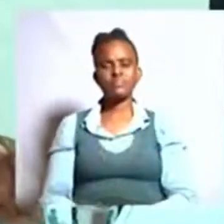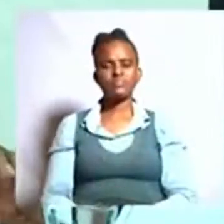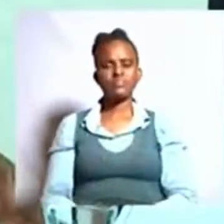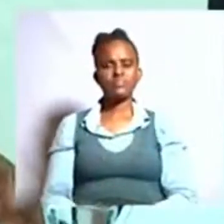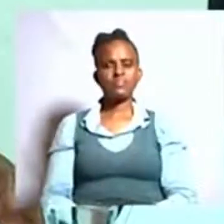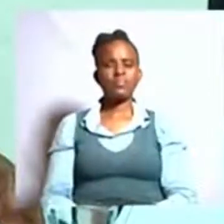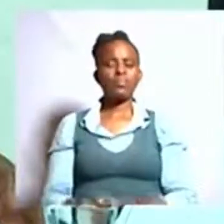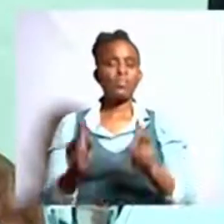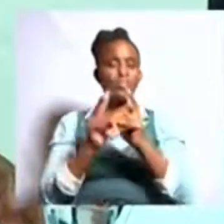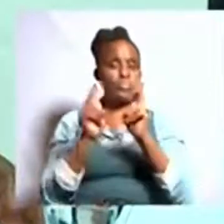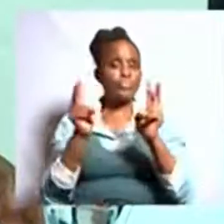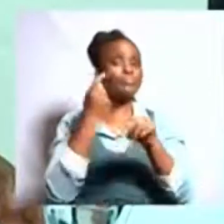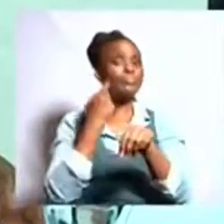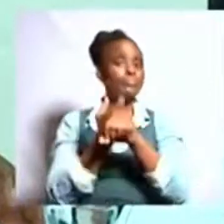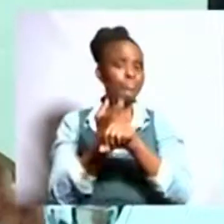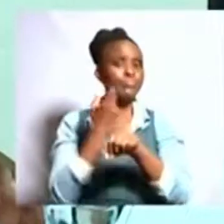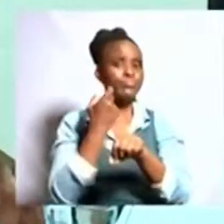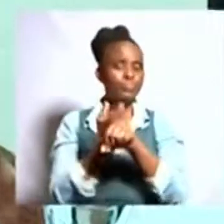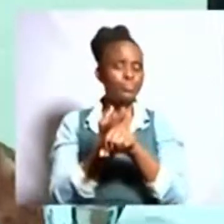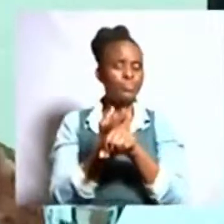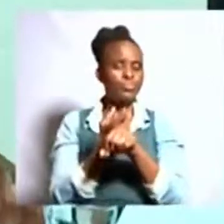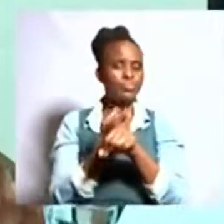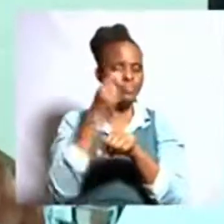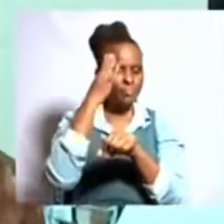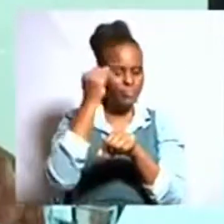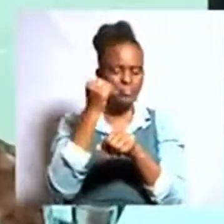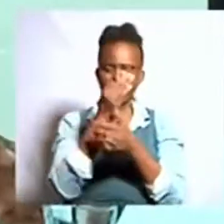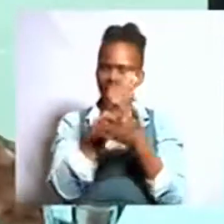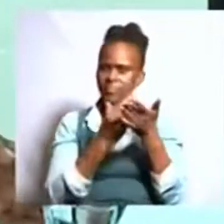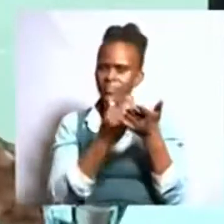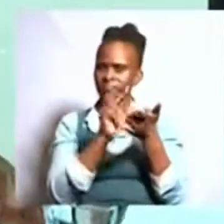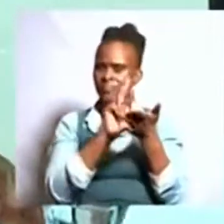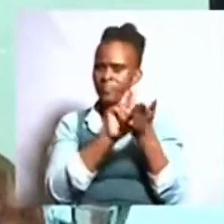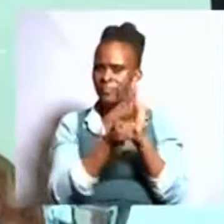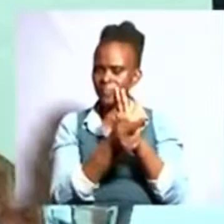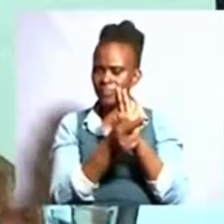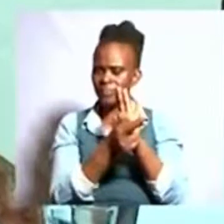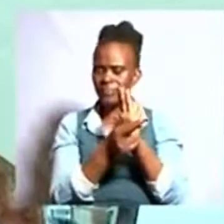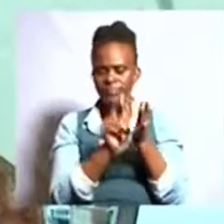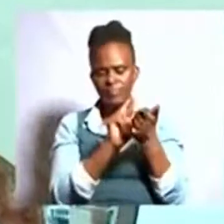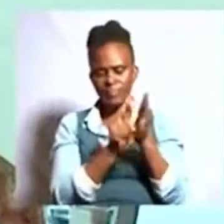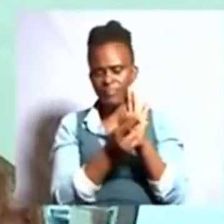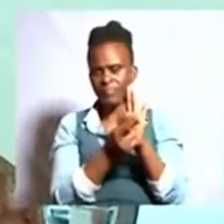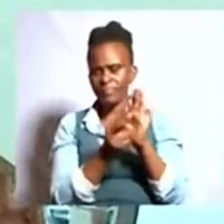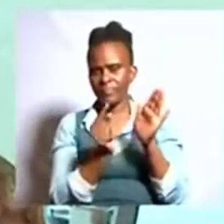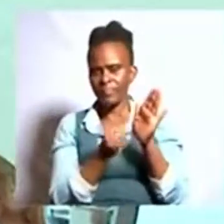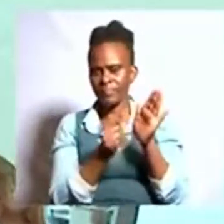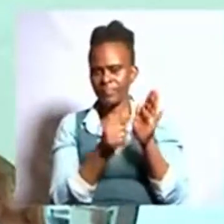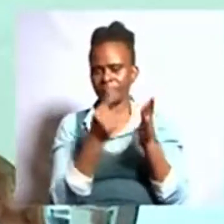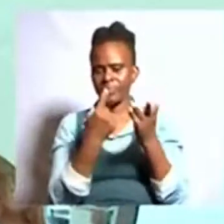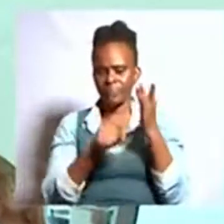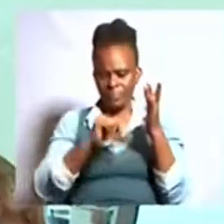also very difficult because certain records that we see